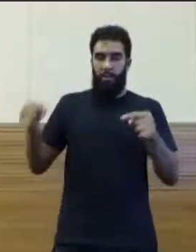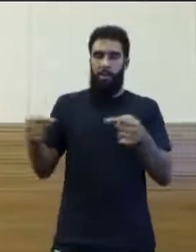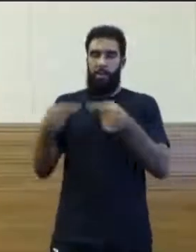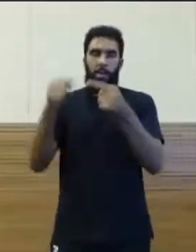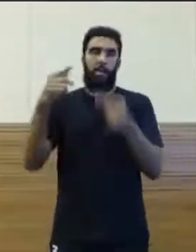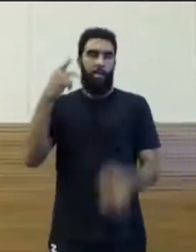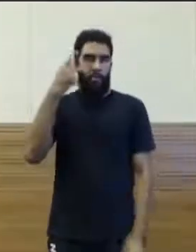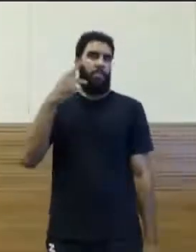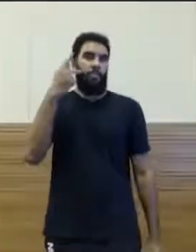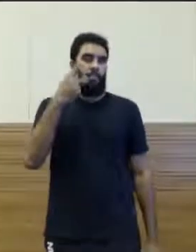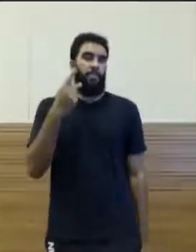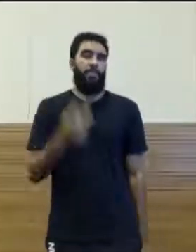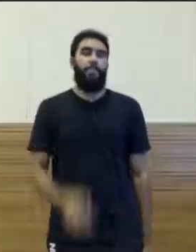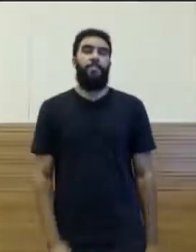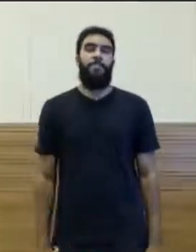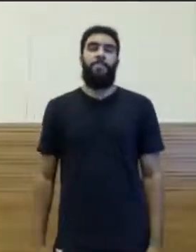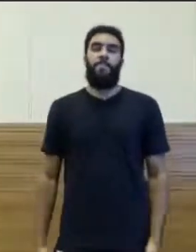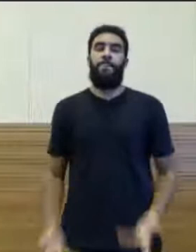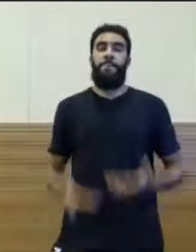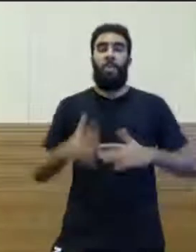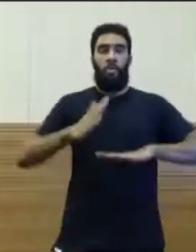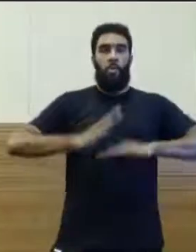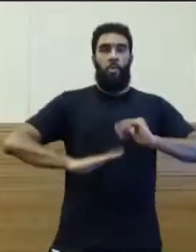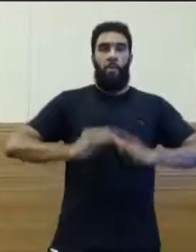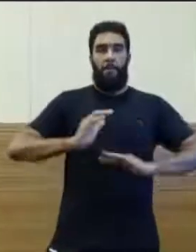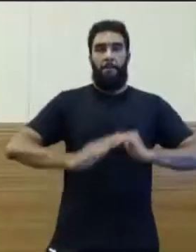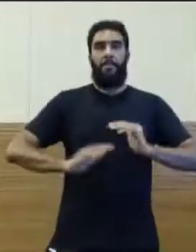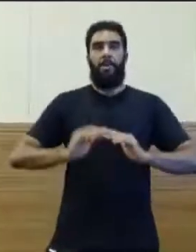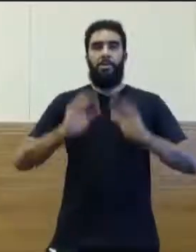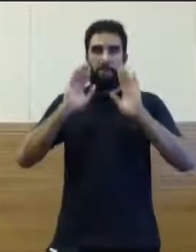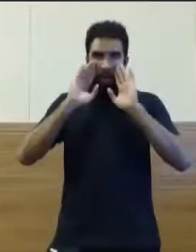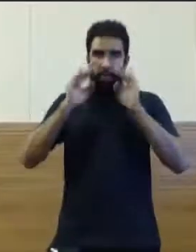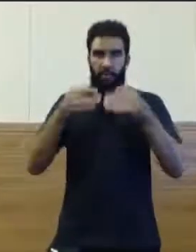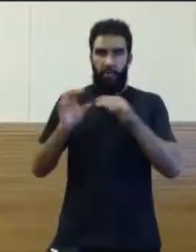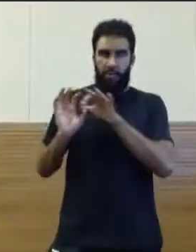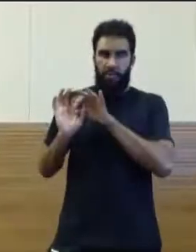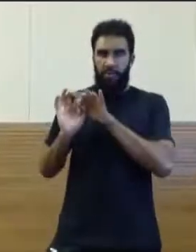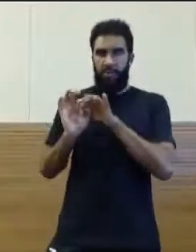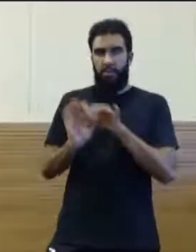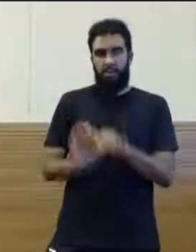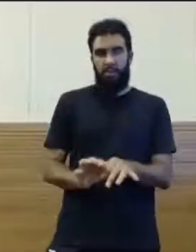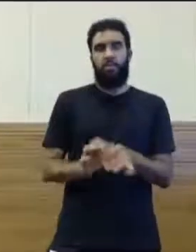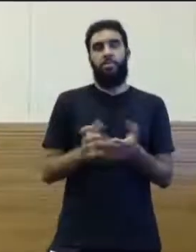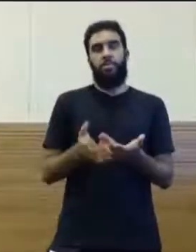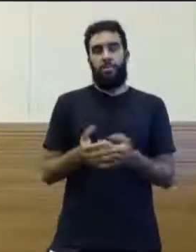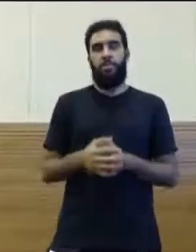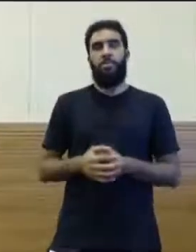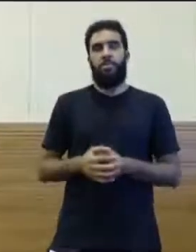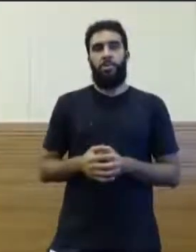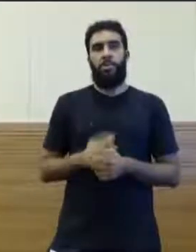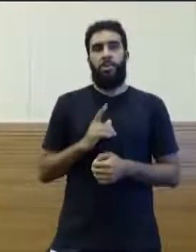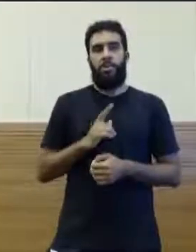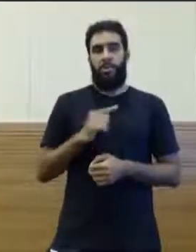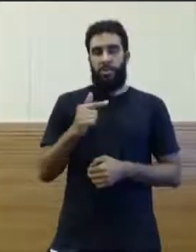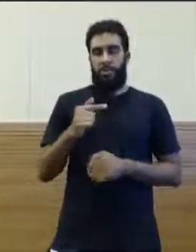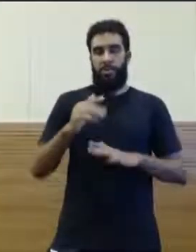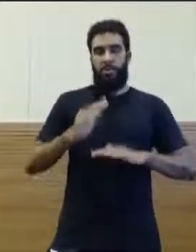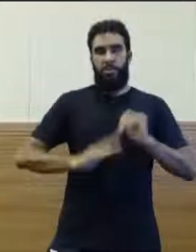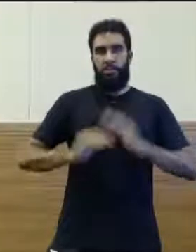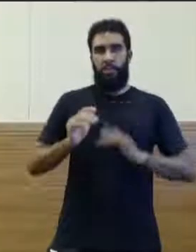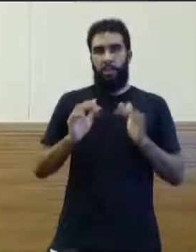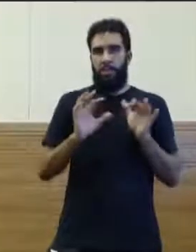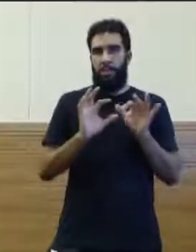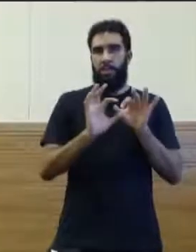and to do a political alignment, a specific practice in that sense, and the